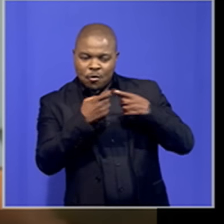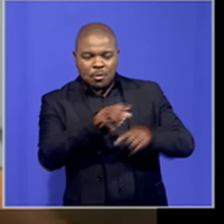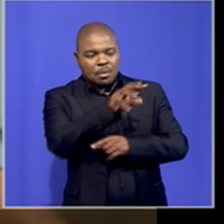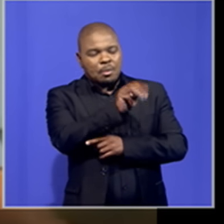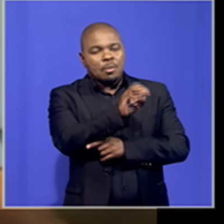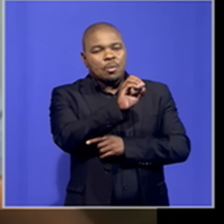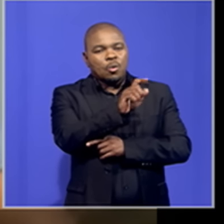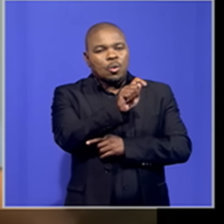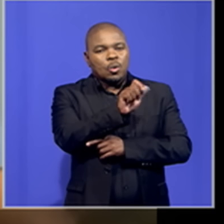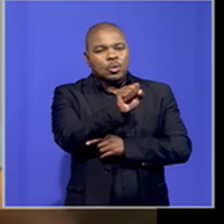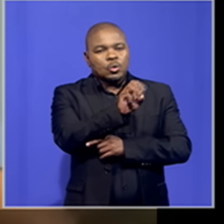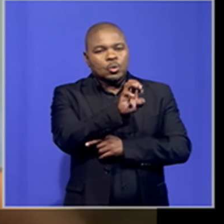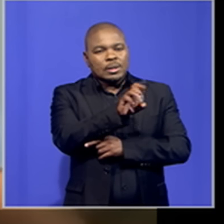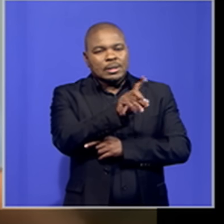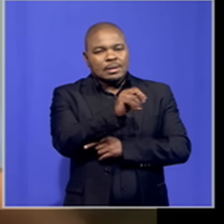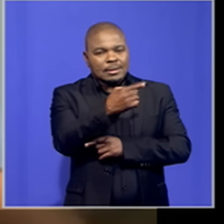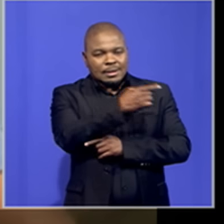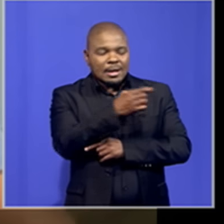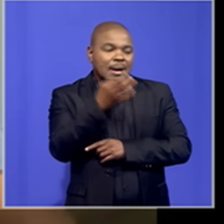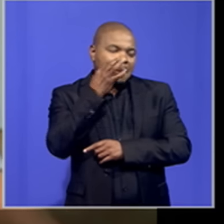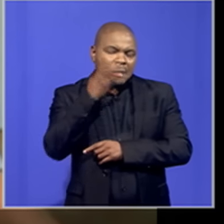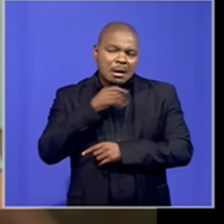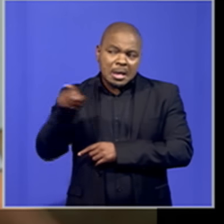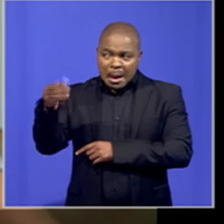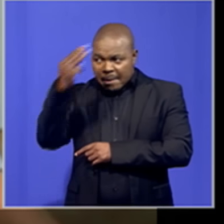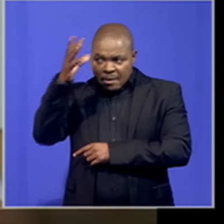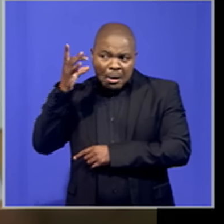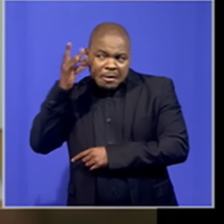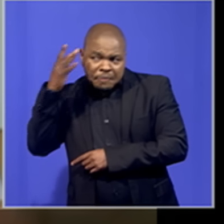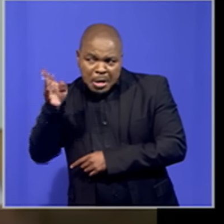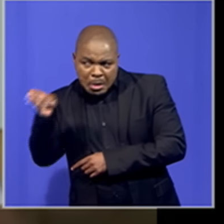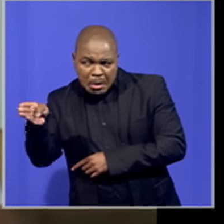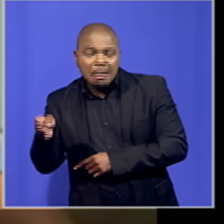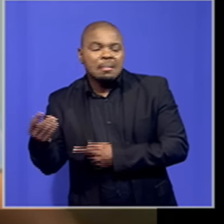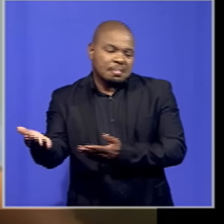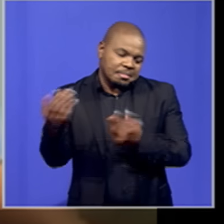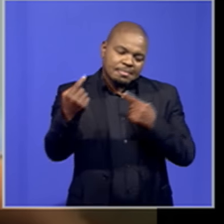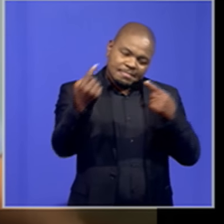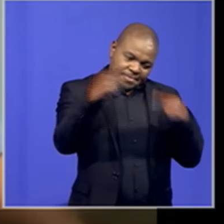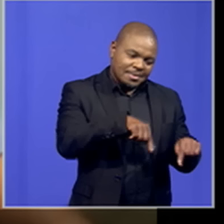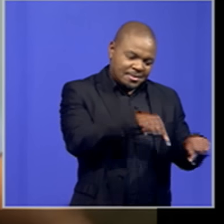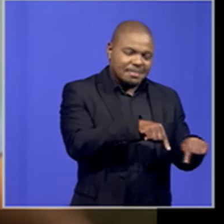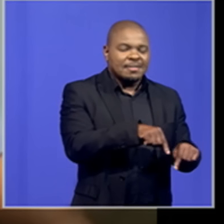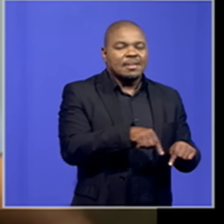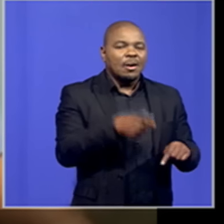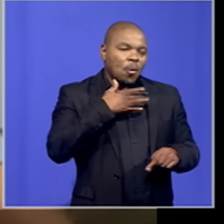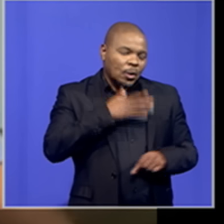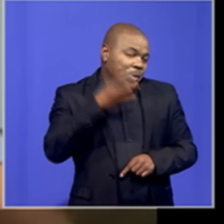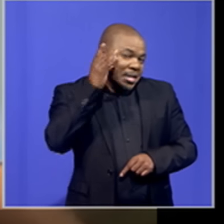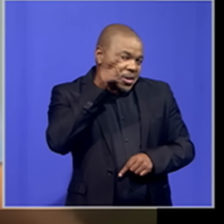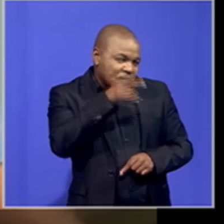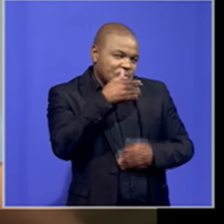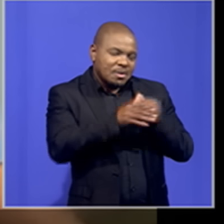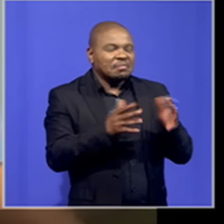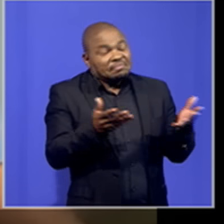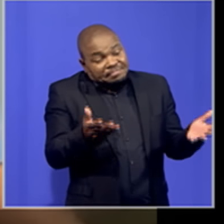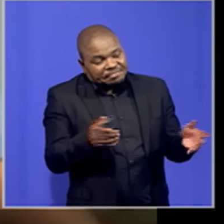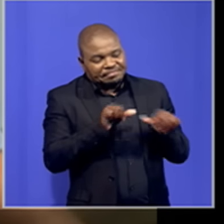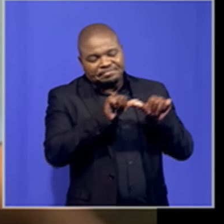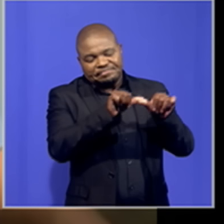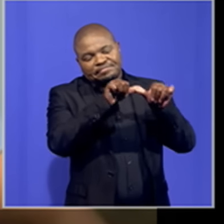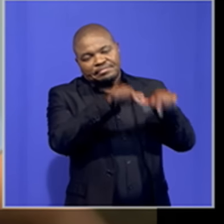ba re tla kwana ga le re go reditse ko Mafikeng FM ko radiong ya loago tla kwana tla re batla go utlwa gore wa re e be le gone ha